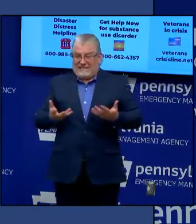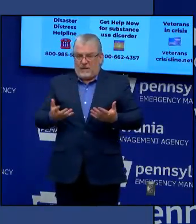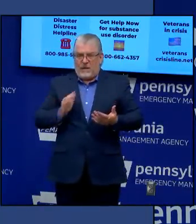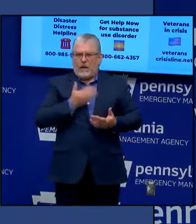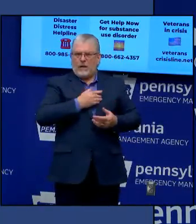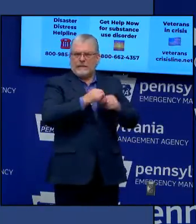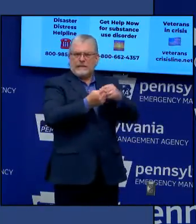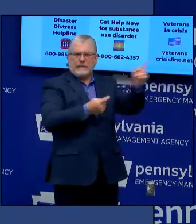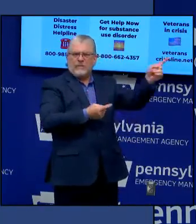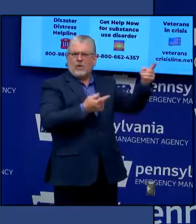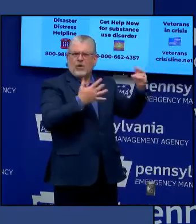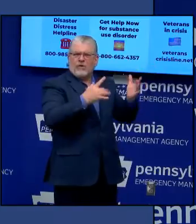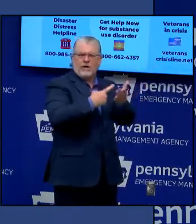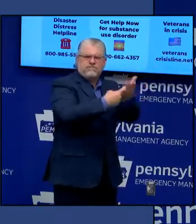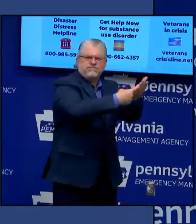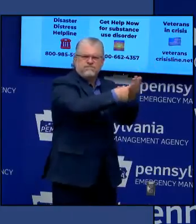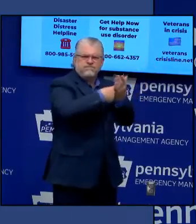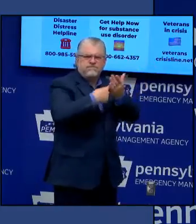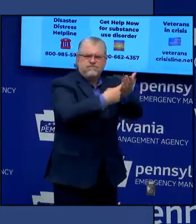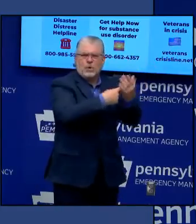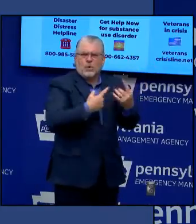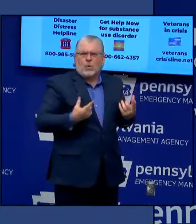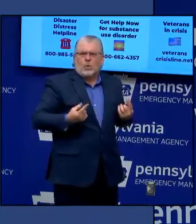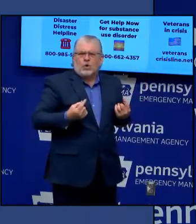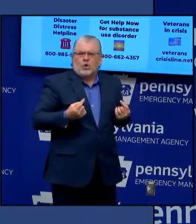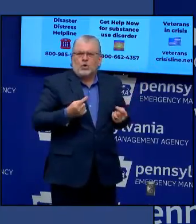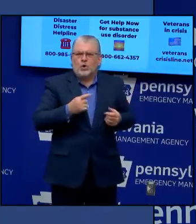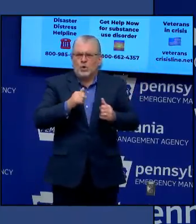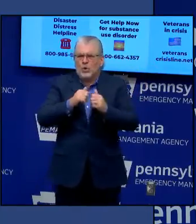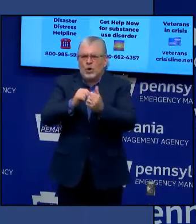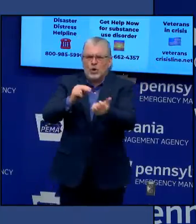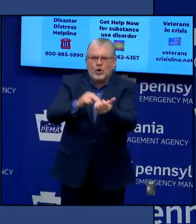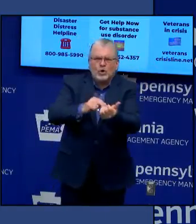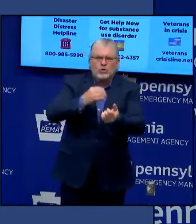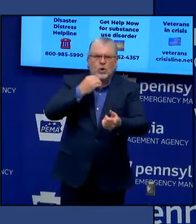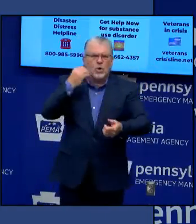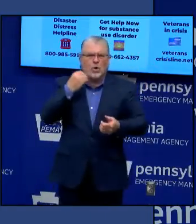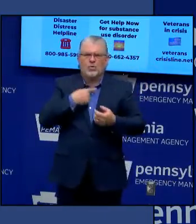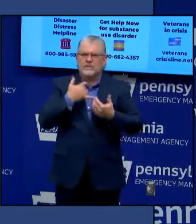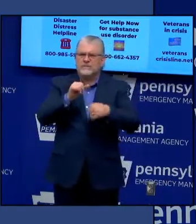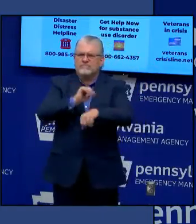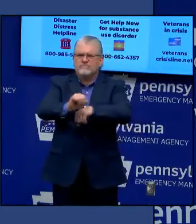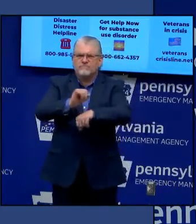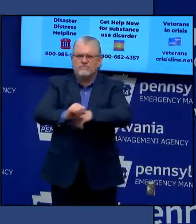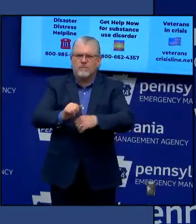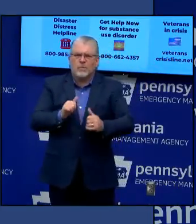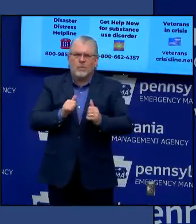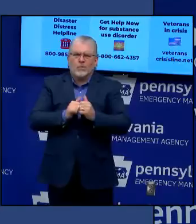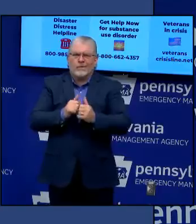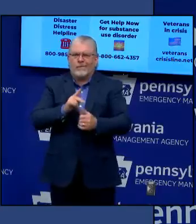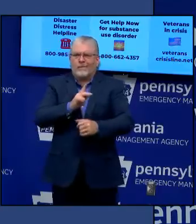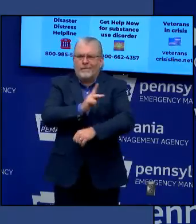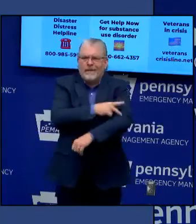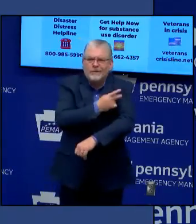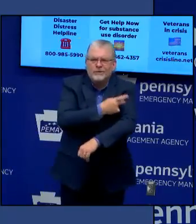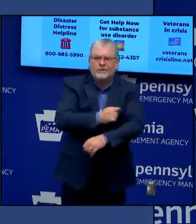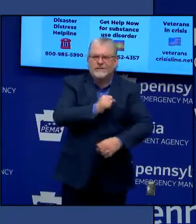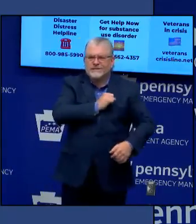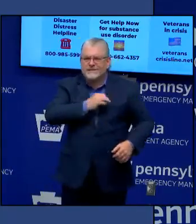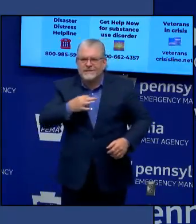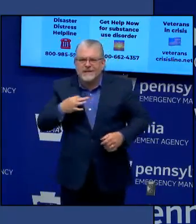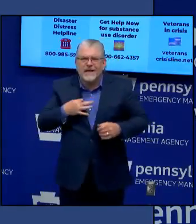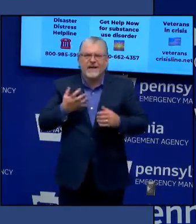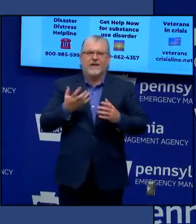care homes, and long-term care living facilities, their patients and residents and their staff. We'll be looking at